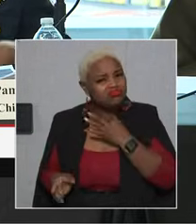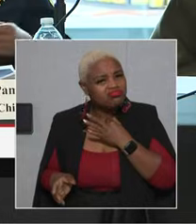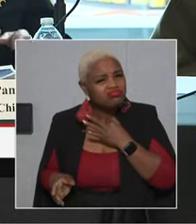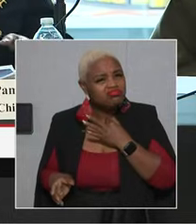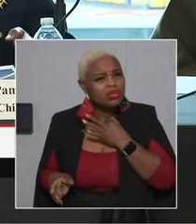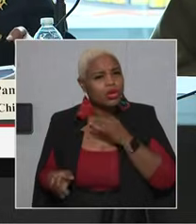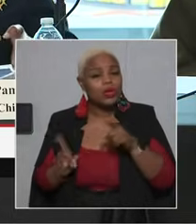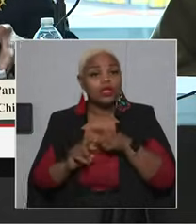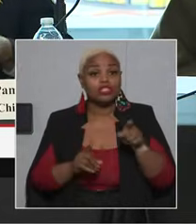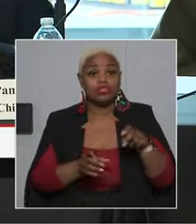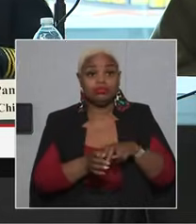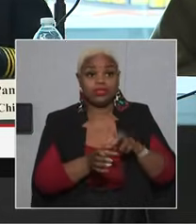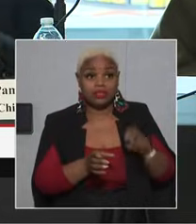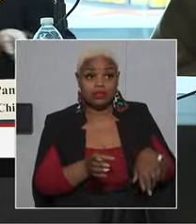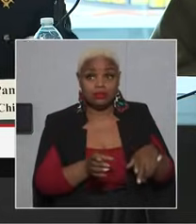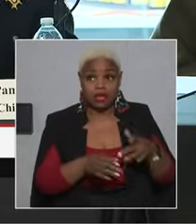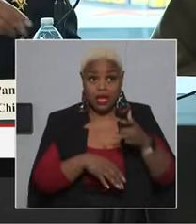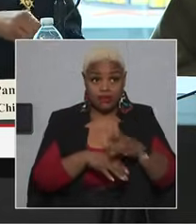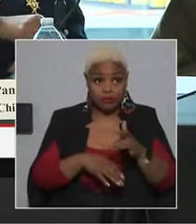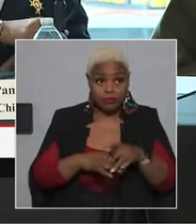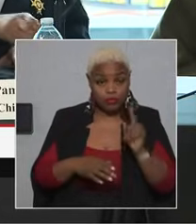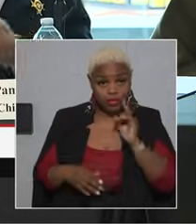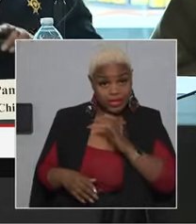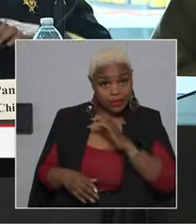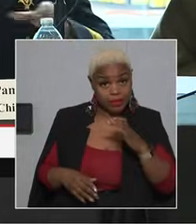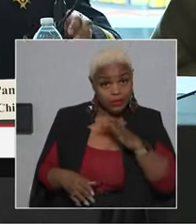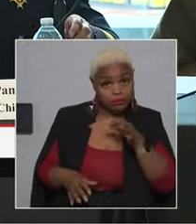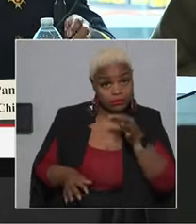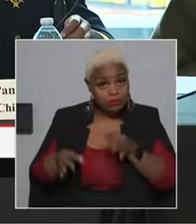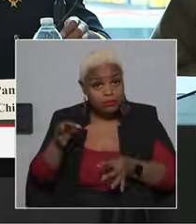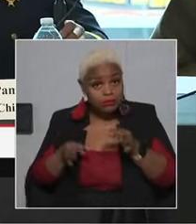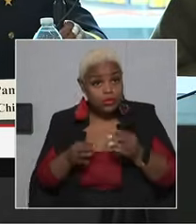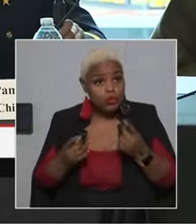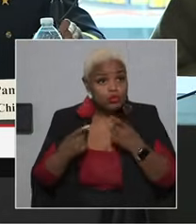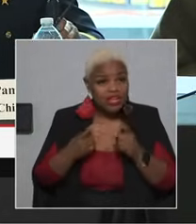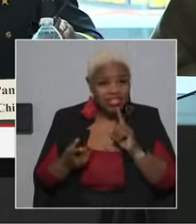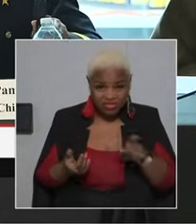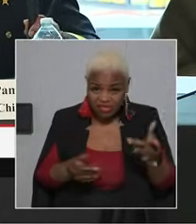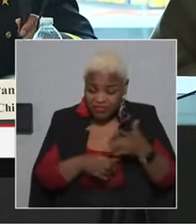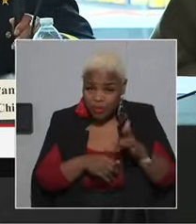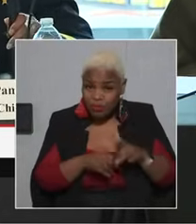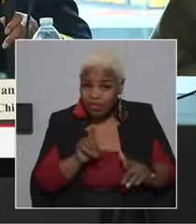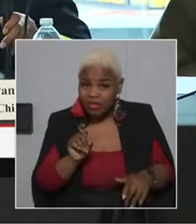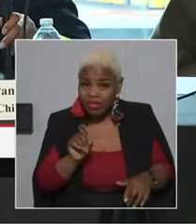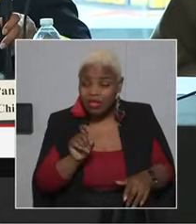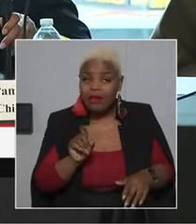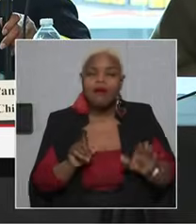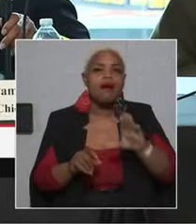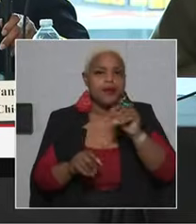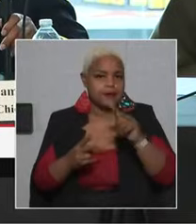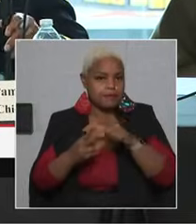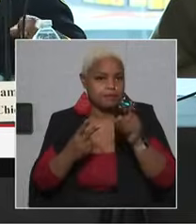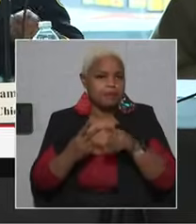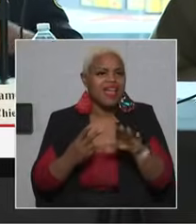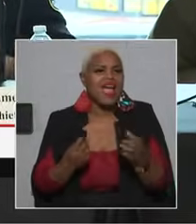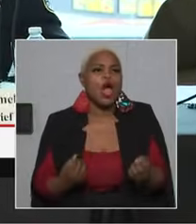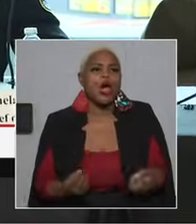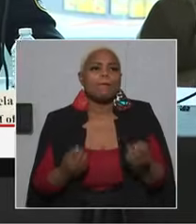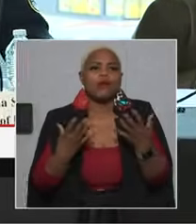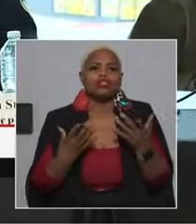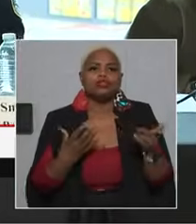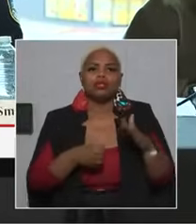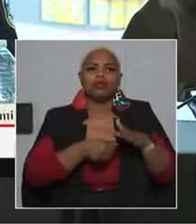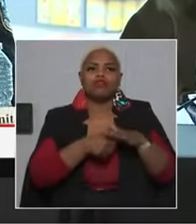the committee and the Justice Department to assist in this investigation? And how much did this pressure from the White